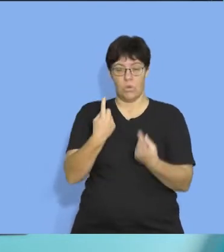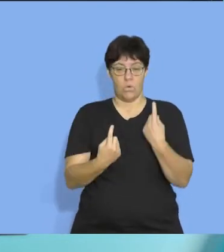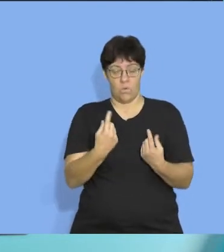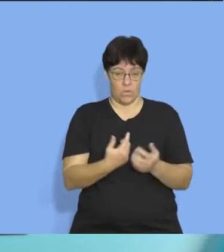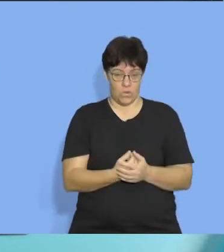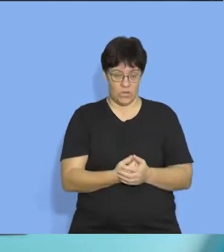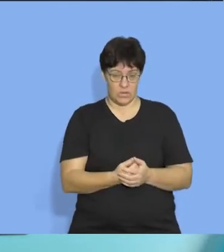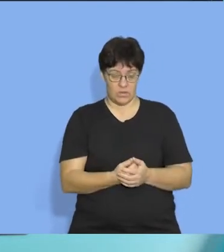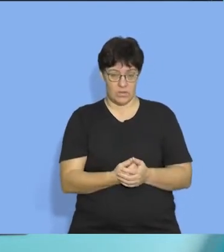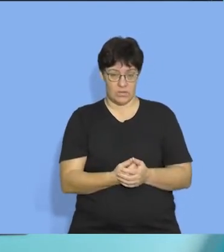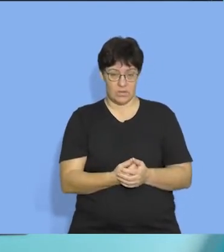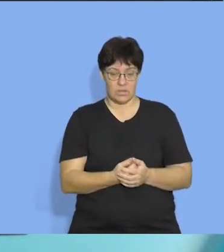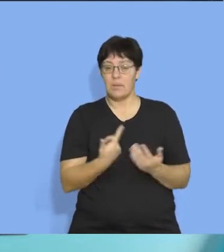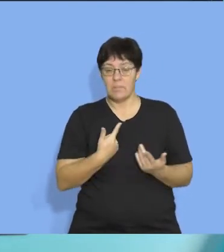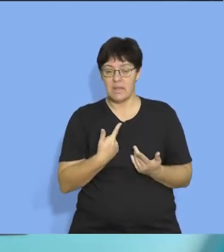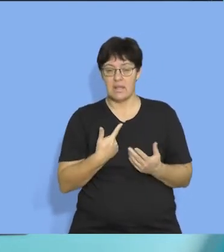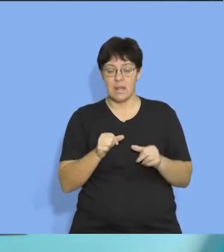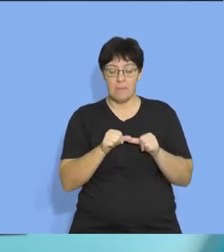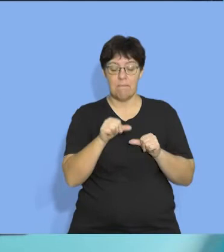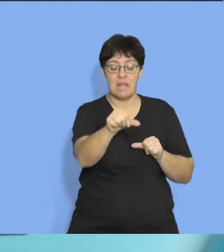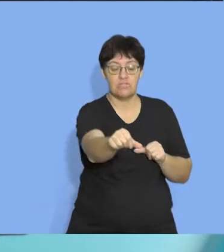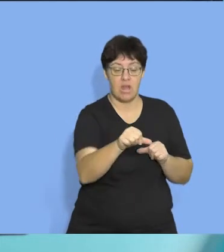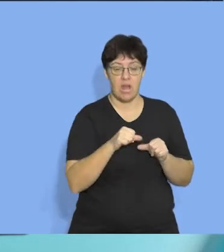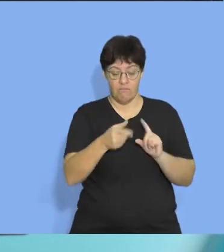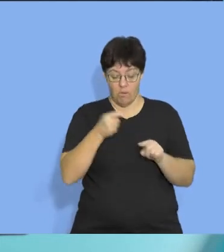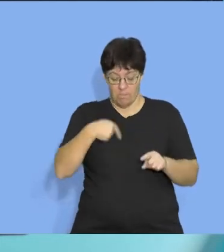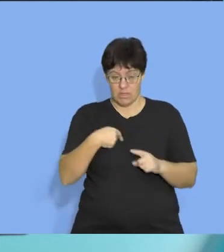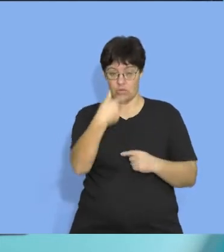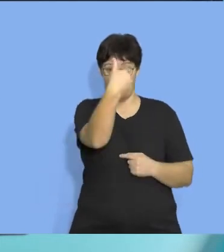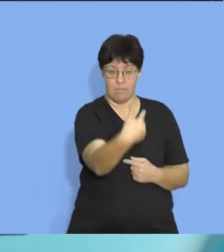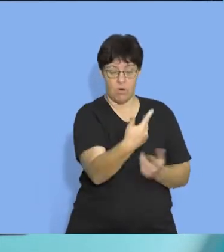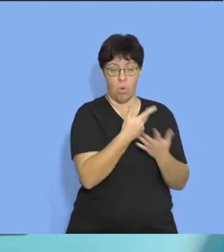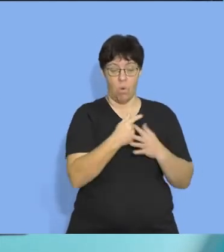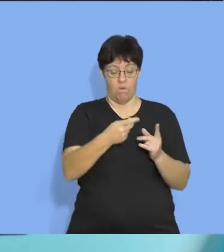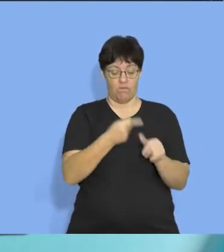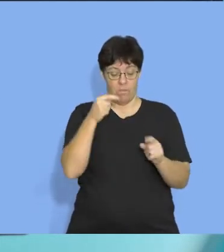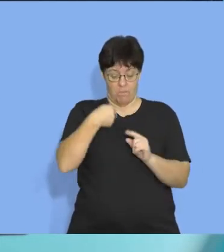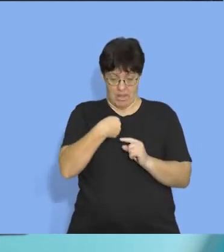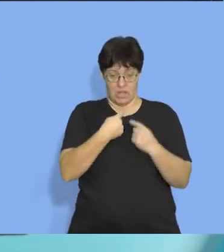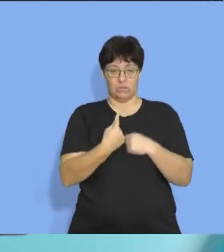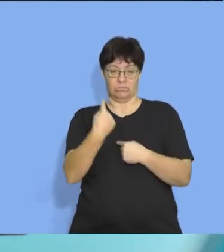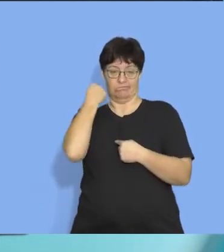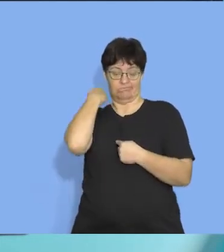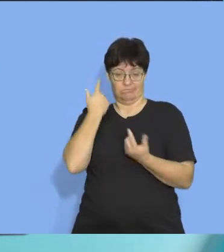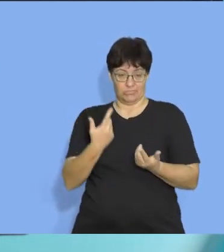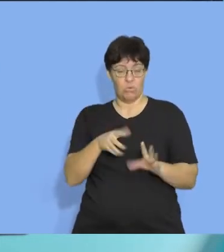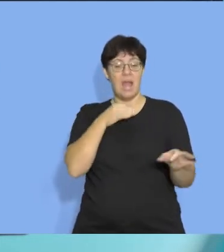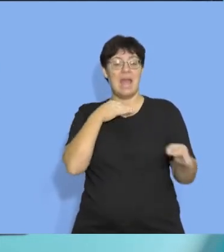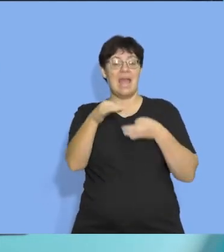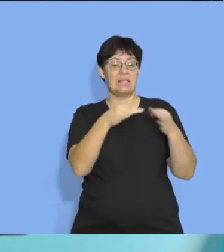reference point. I have to know where I'm measuring the distance from so I can describe